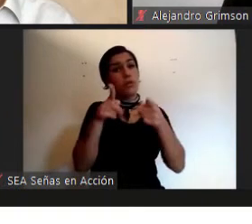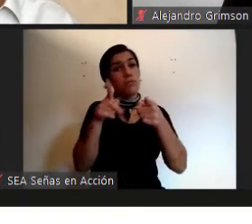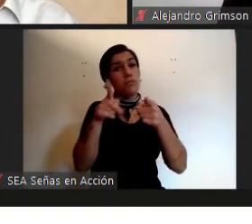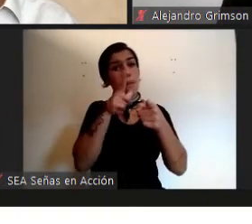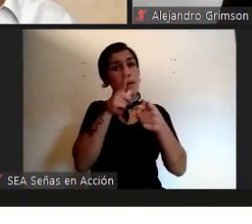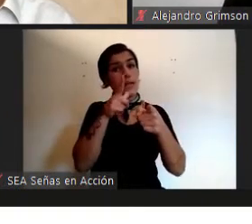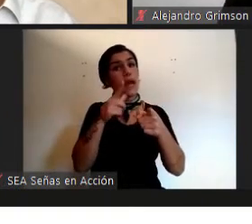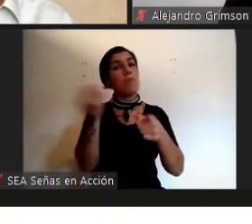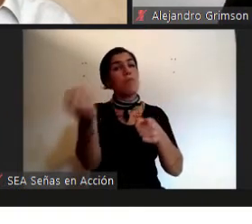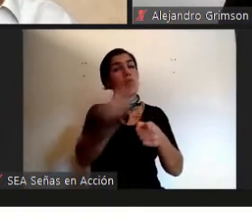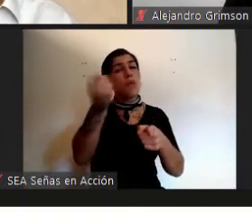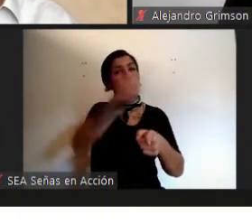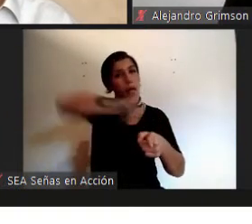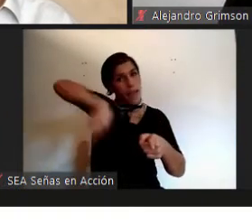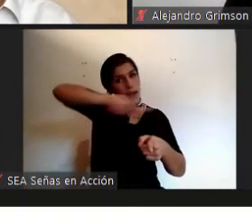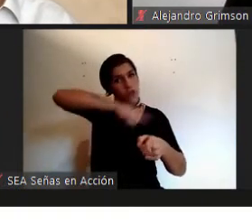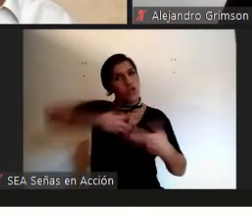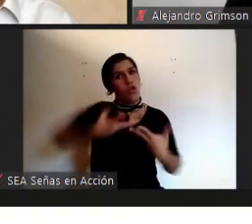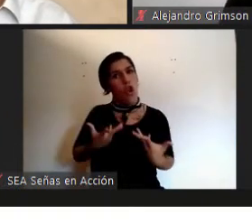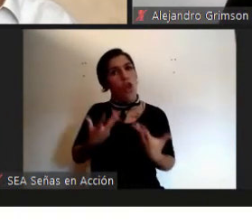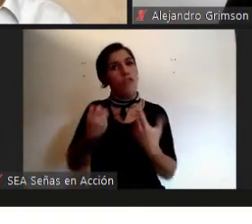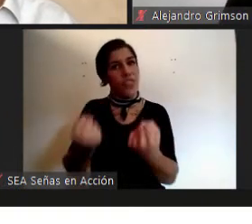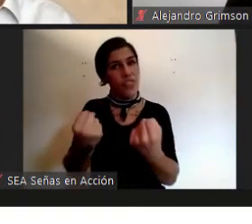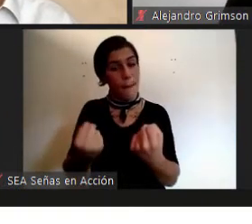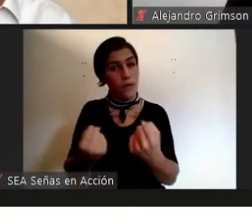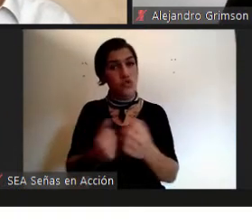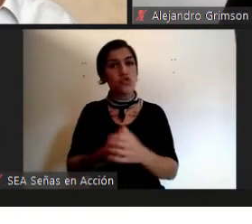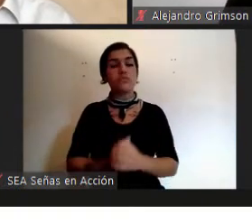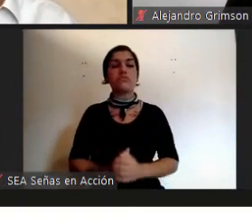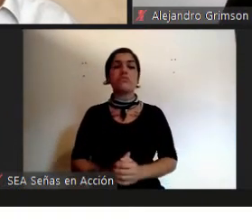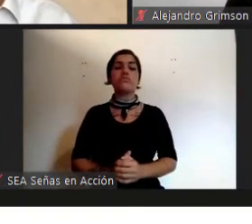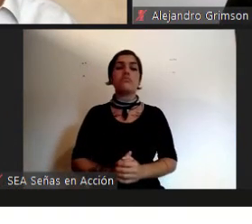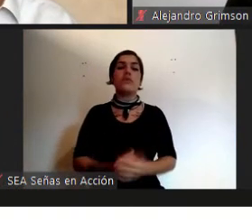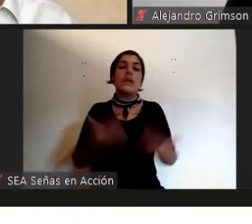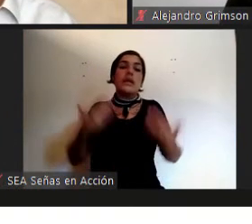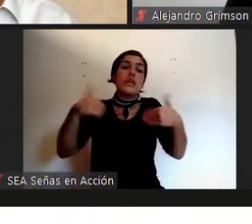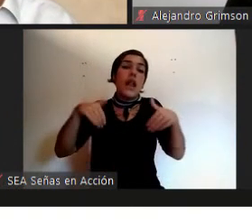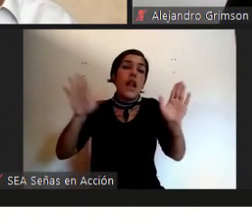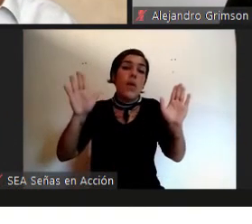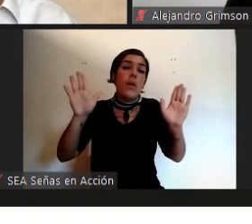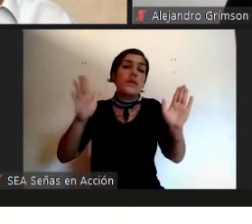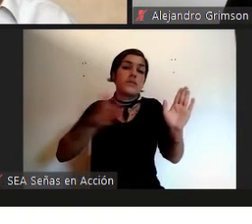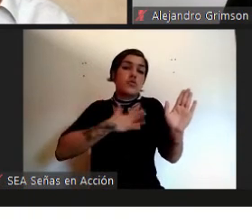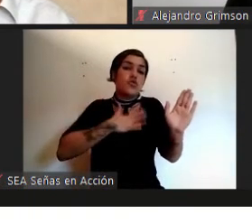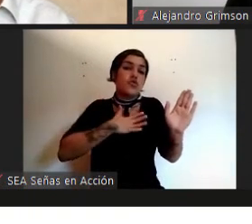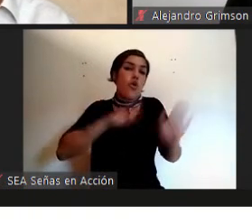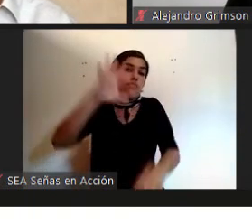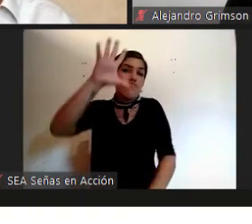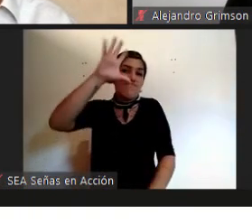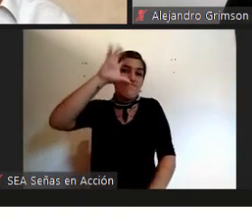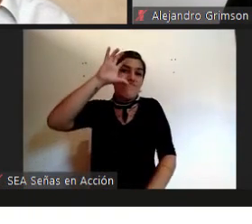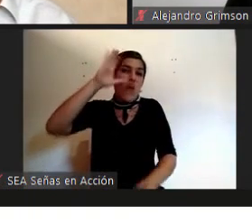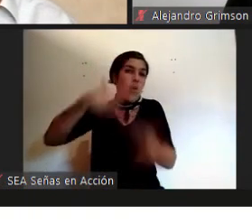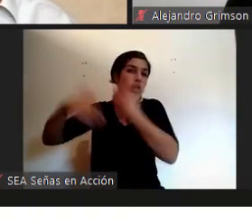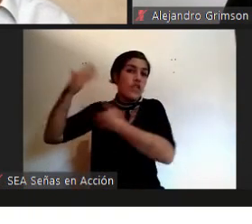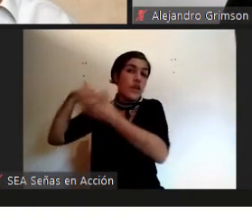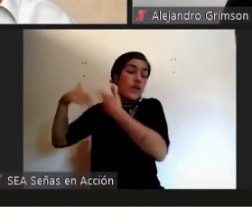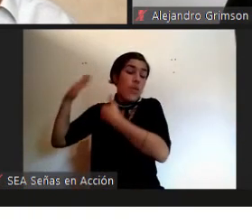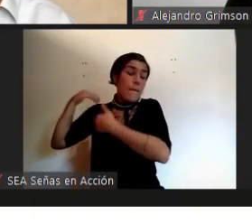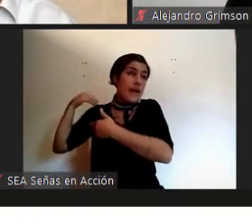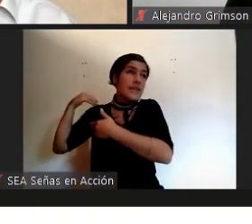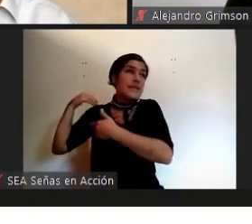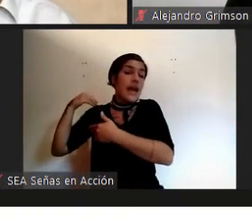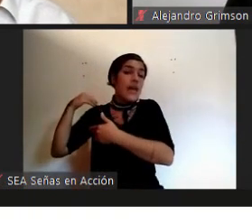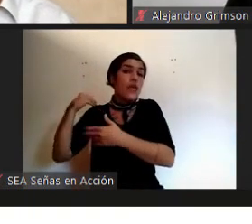vindicate it, maybe going back to this imagination of a past that I'd like